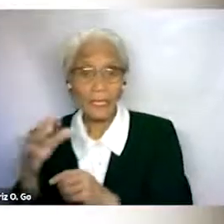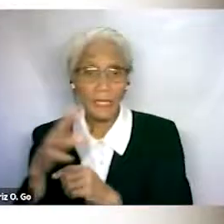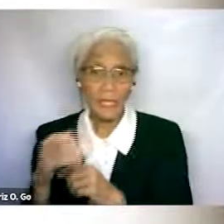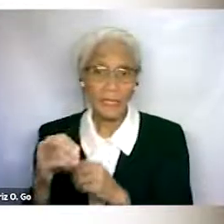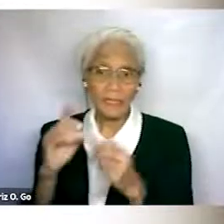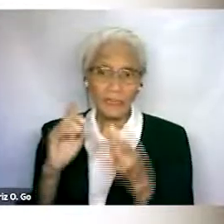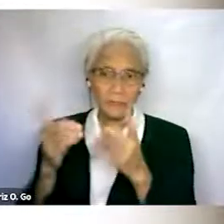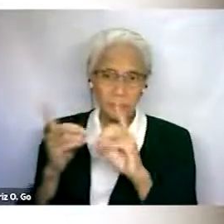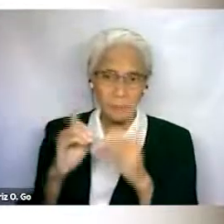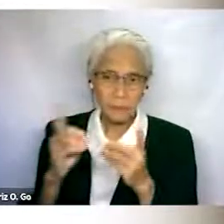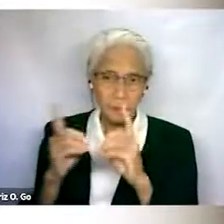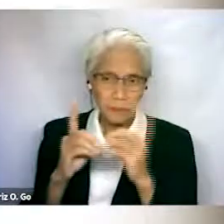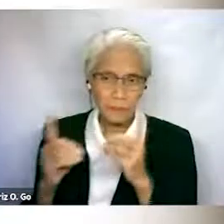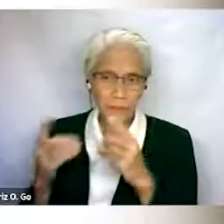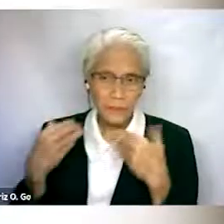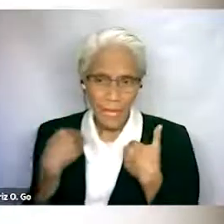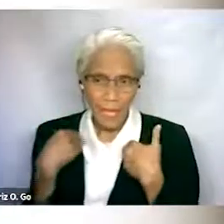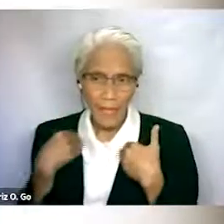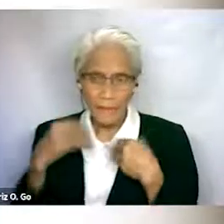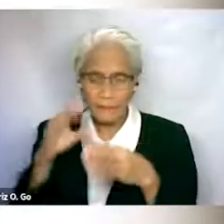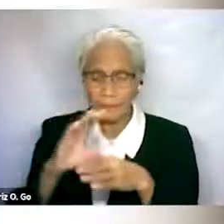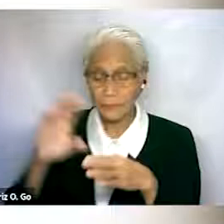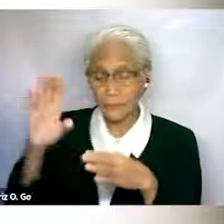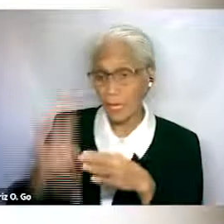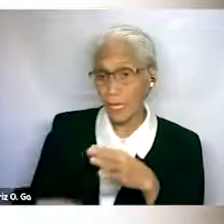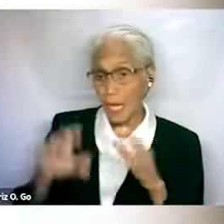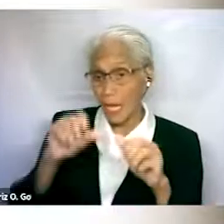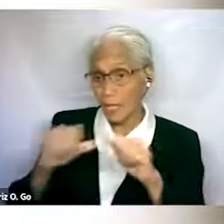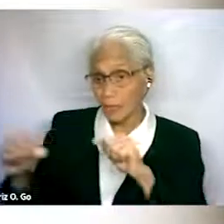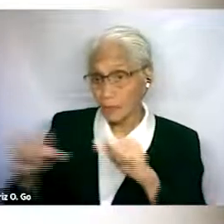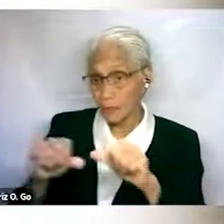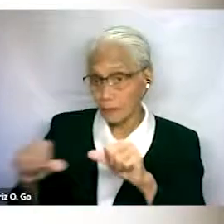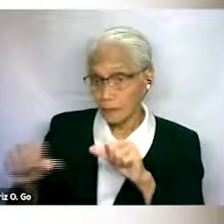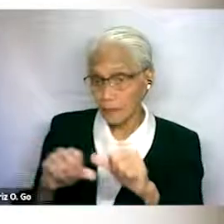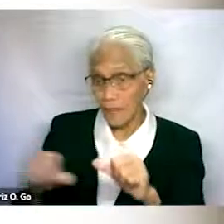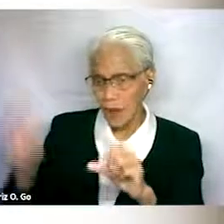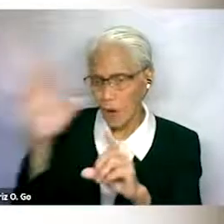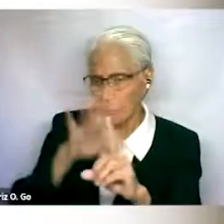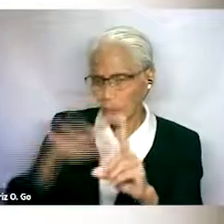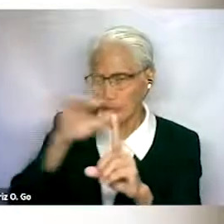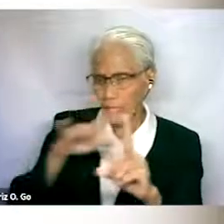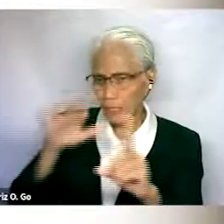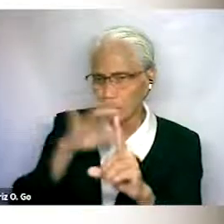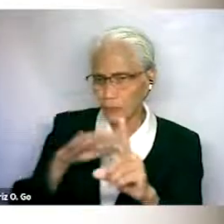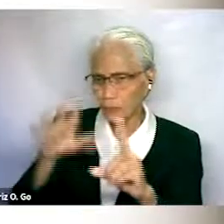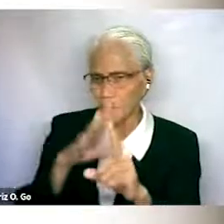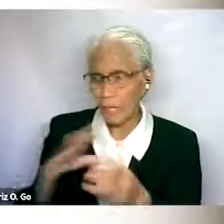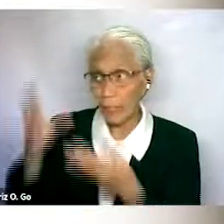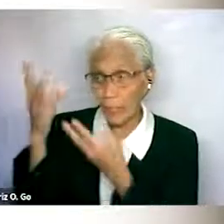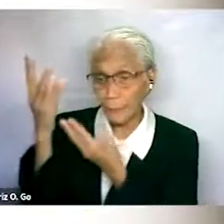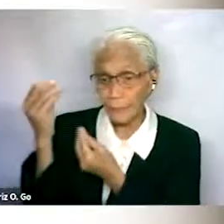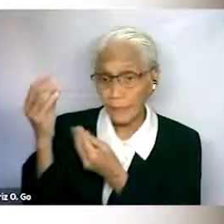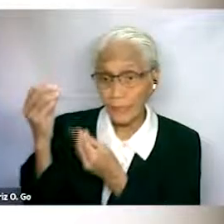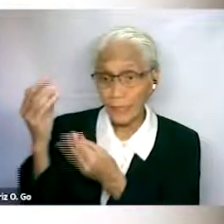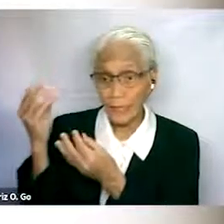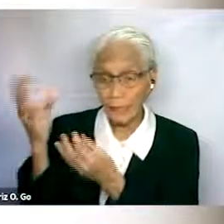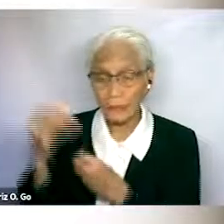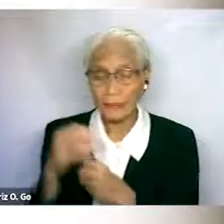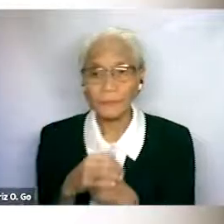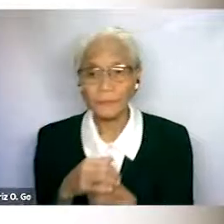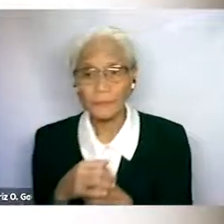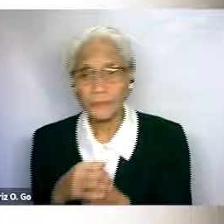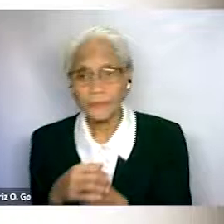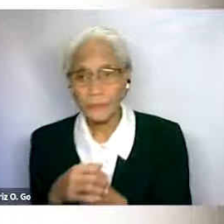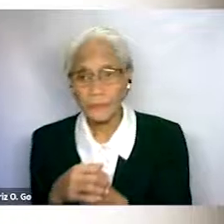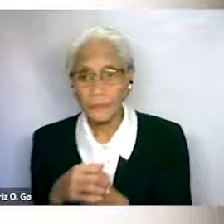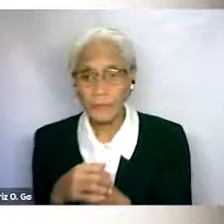CRC. So another useful article that would be very much related to CRC would be sexual stereotyping and addressing harmful